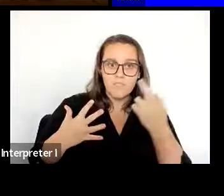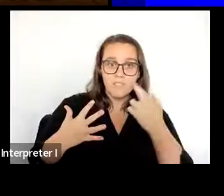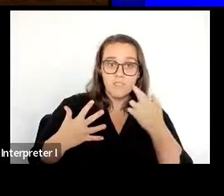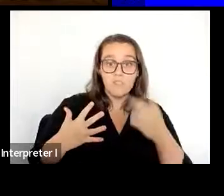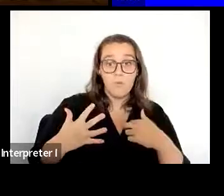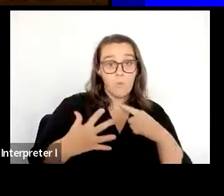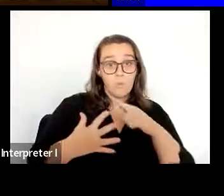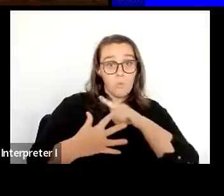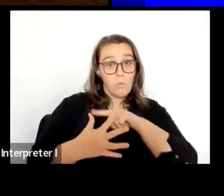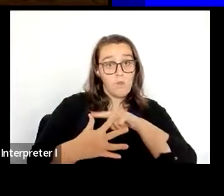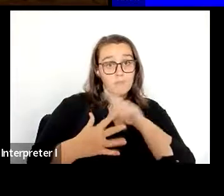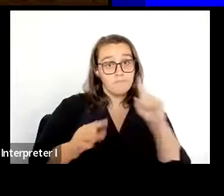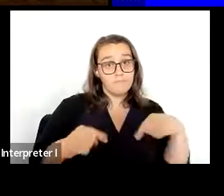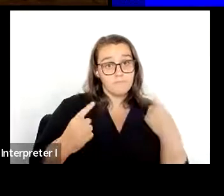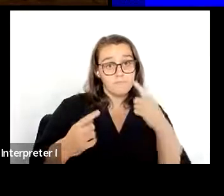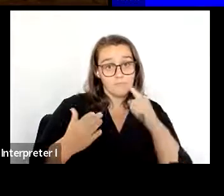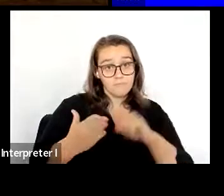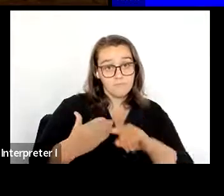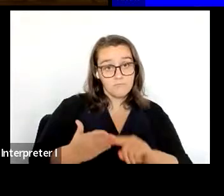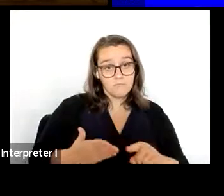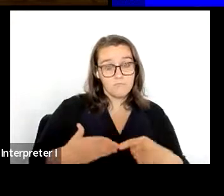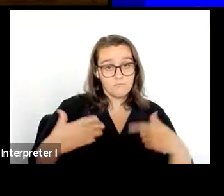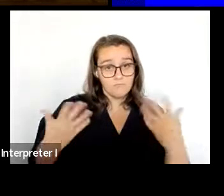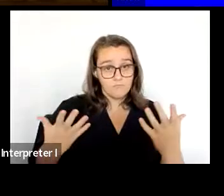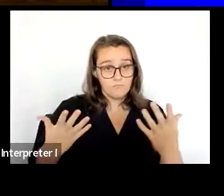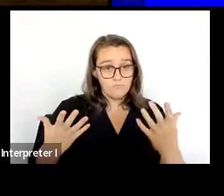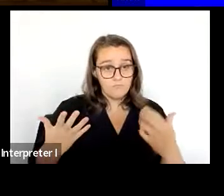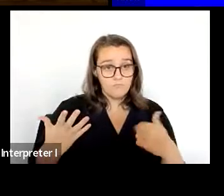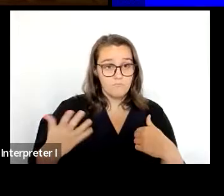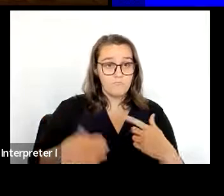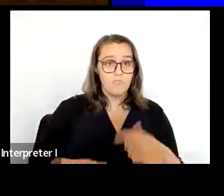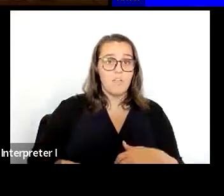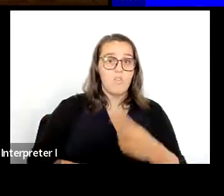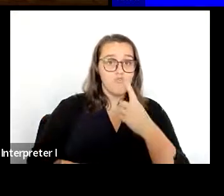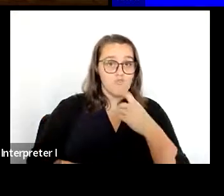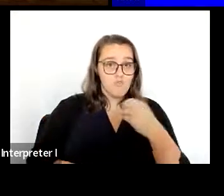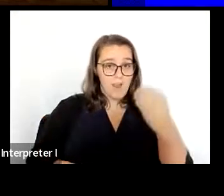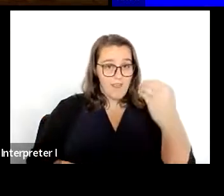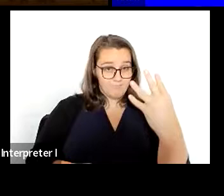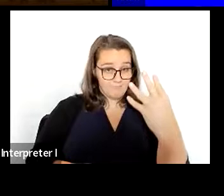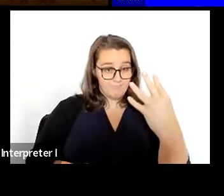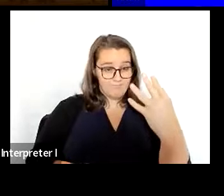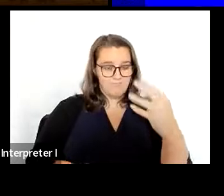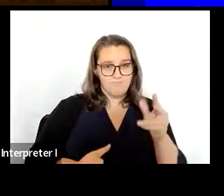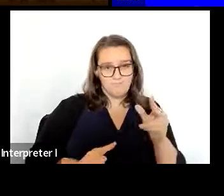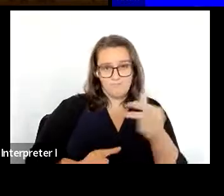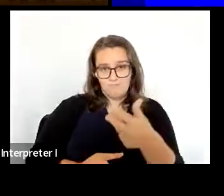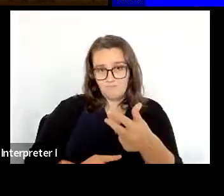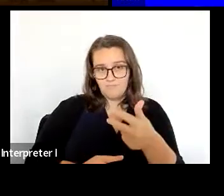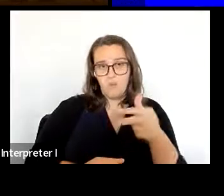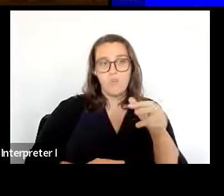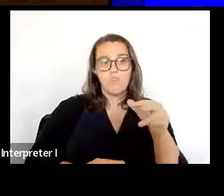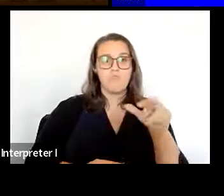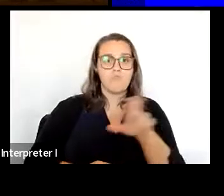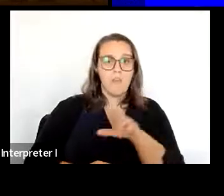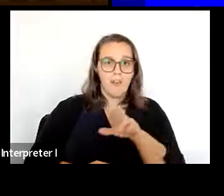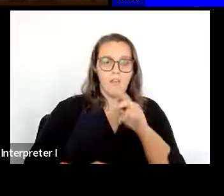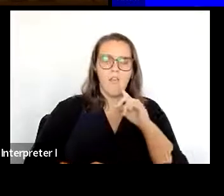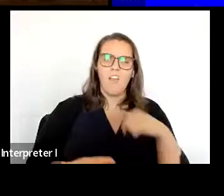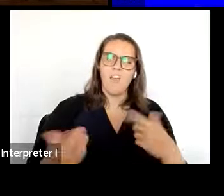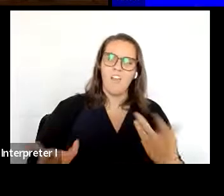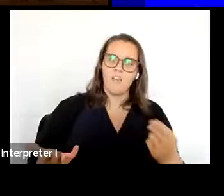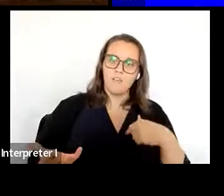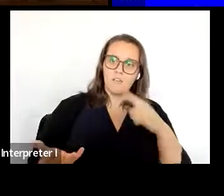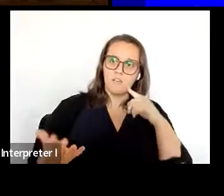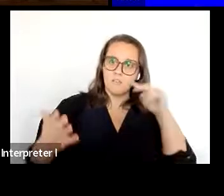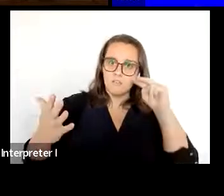they've been looking at intersections for is for the right on red. And they've looked at hundreds of them. And in all of the